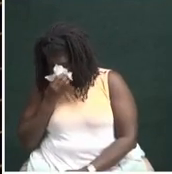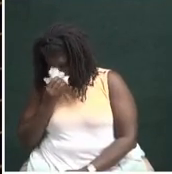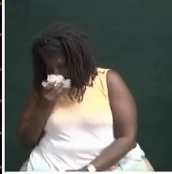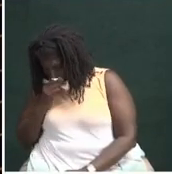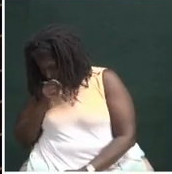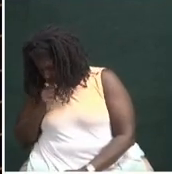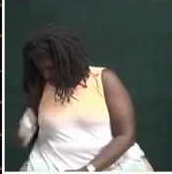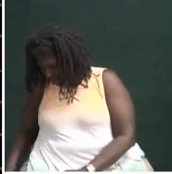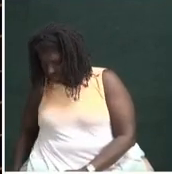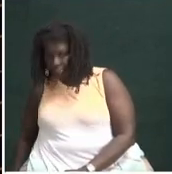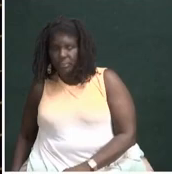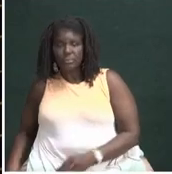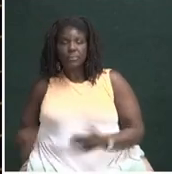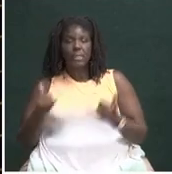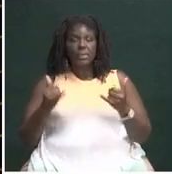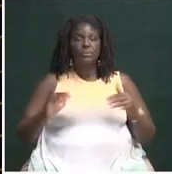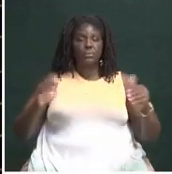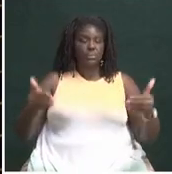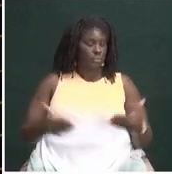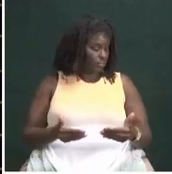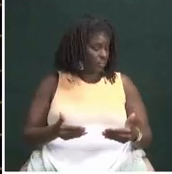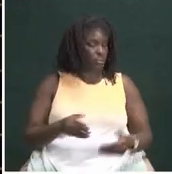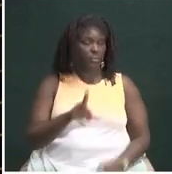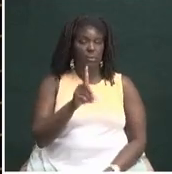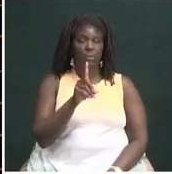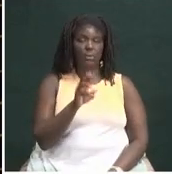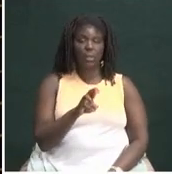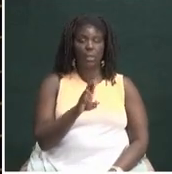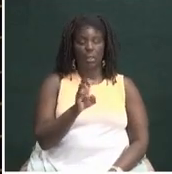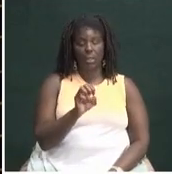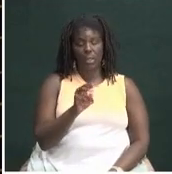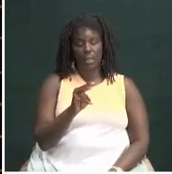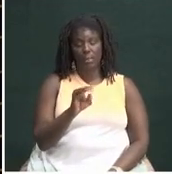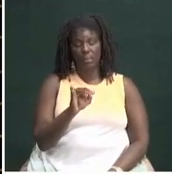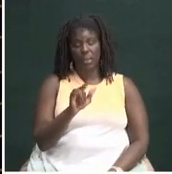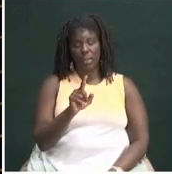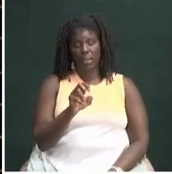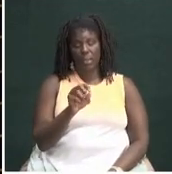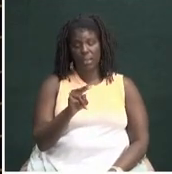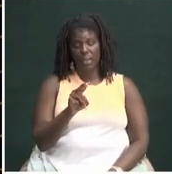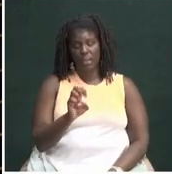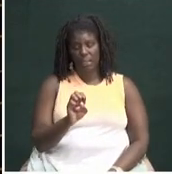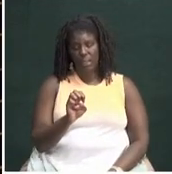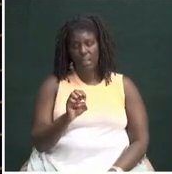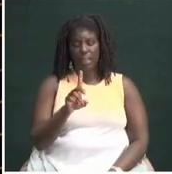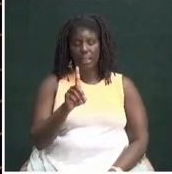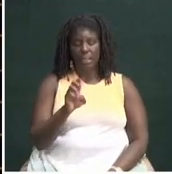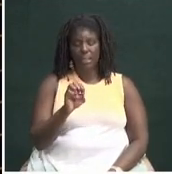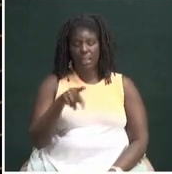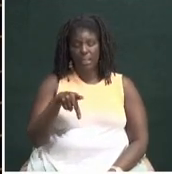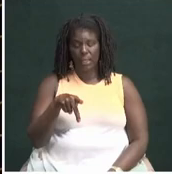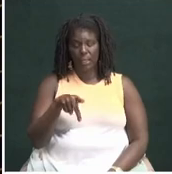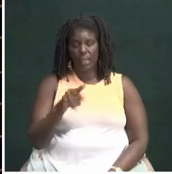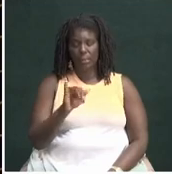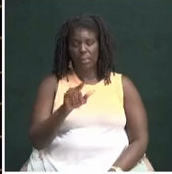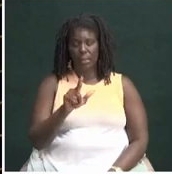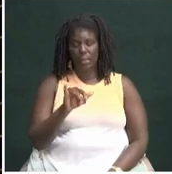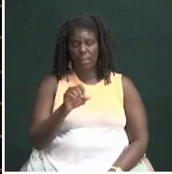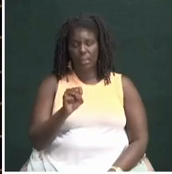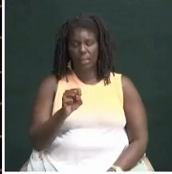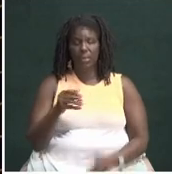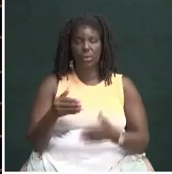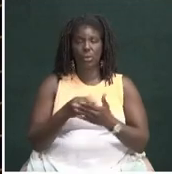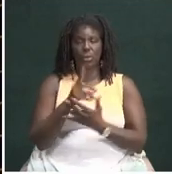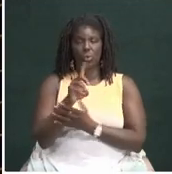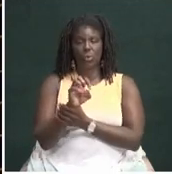And now I'd like to invite Dr. Emmeline DePillis, one of our newer deans to the